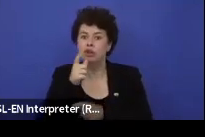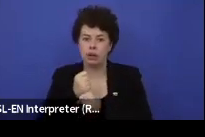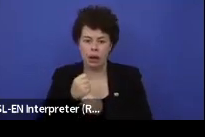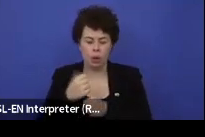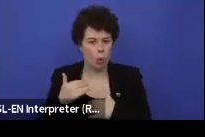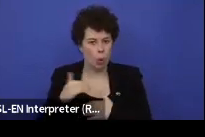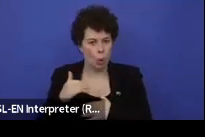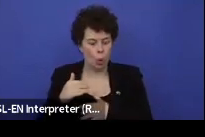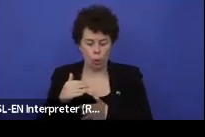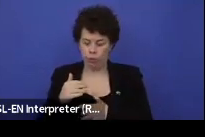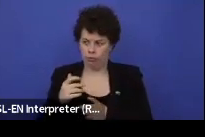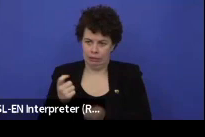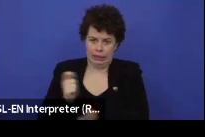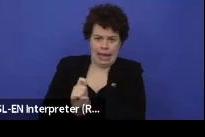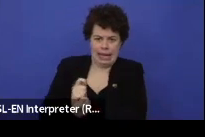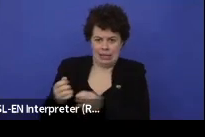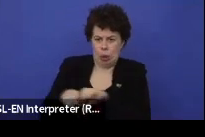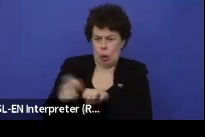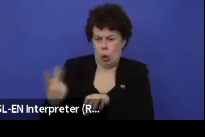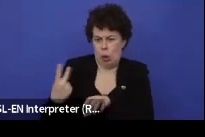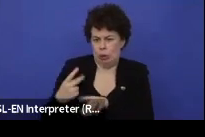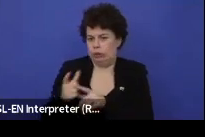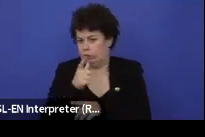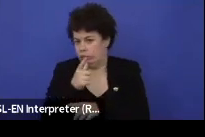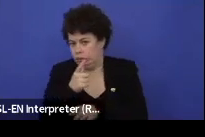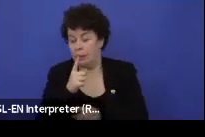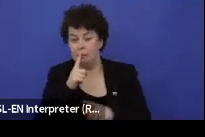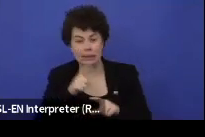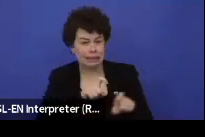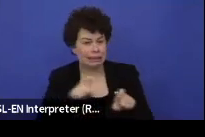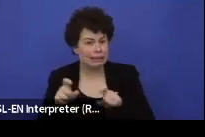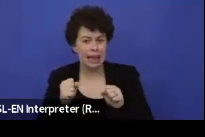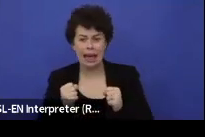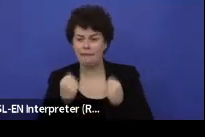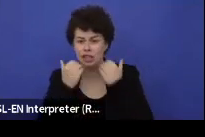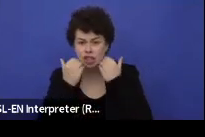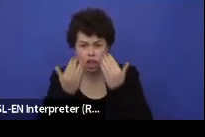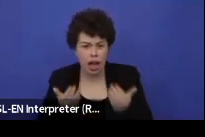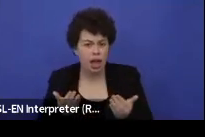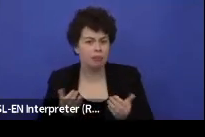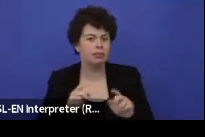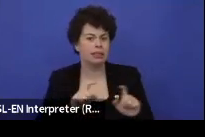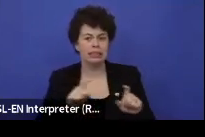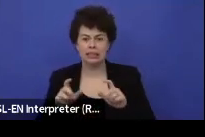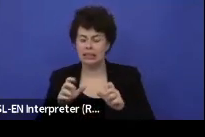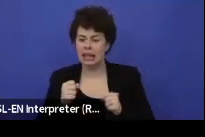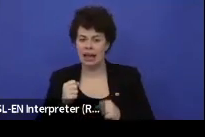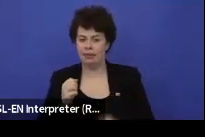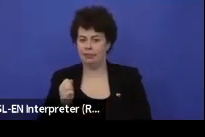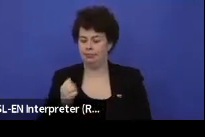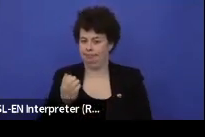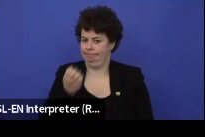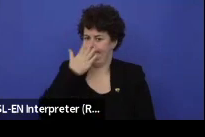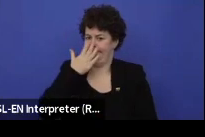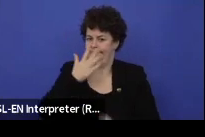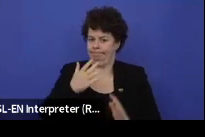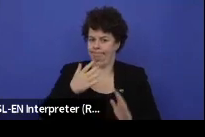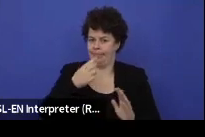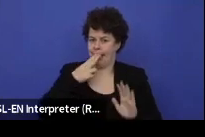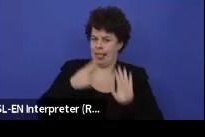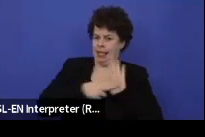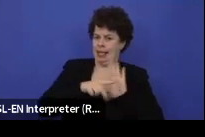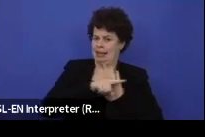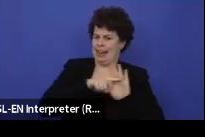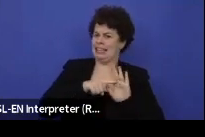And the stigma and shame that's surrounded it has continued for a long time. And I